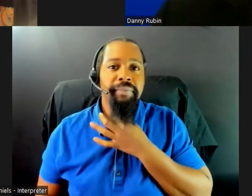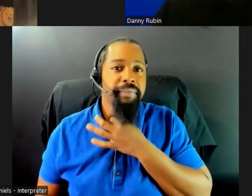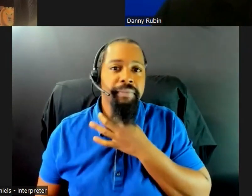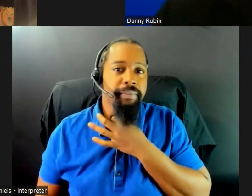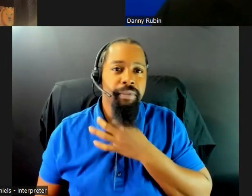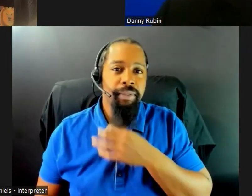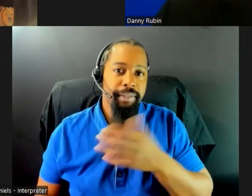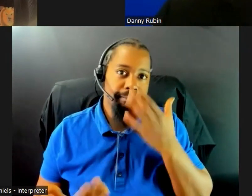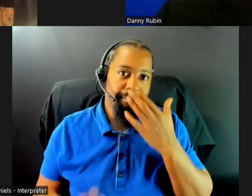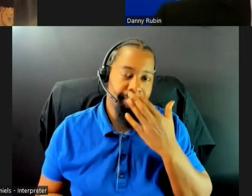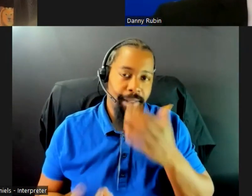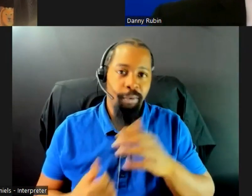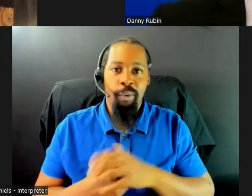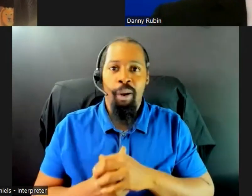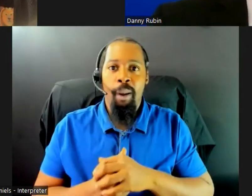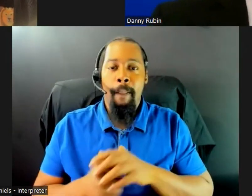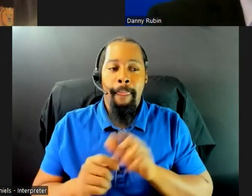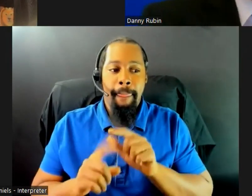everybody.